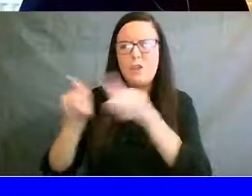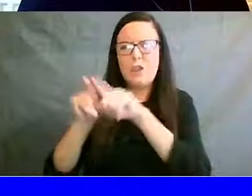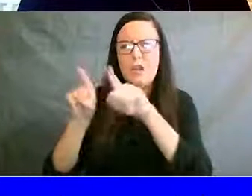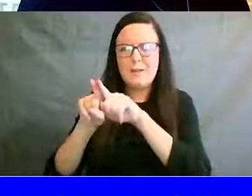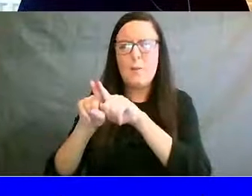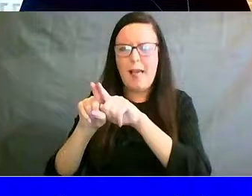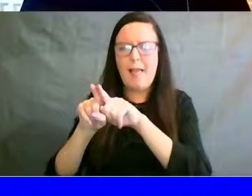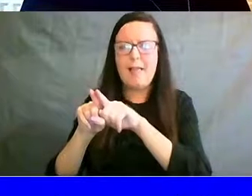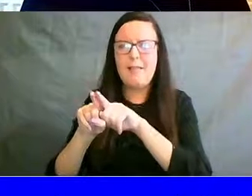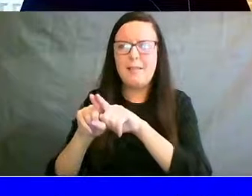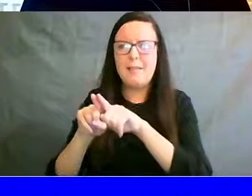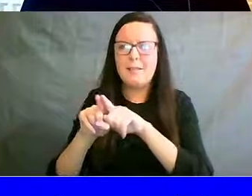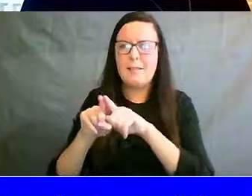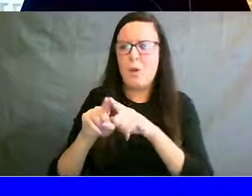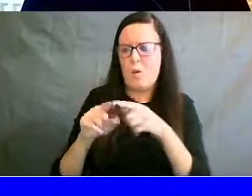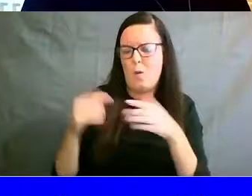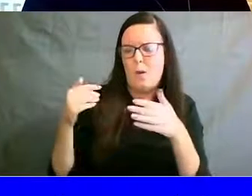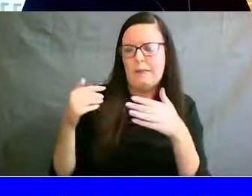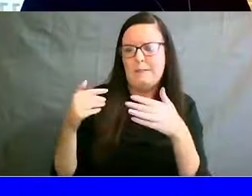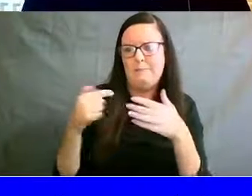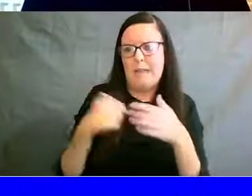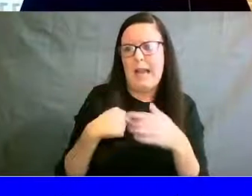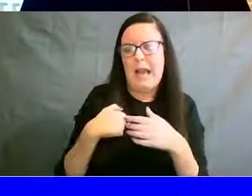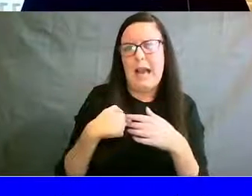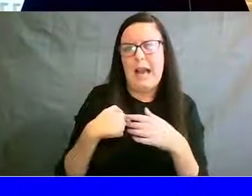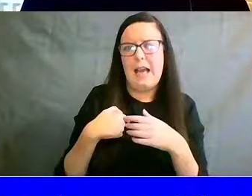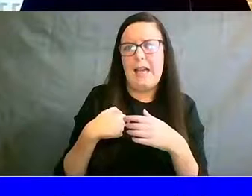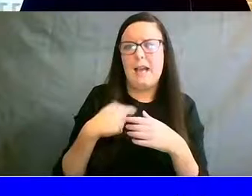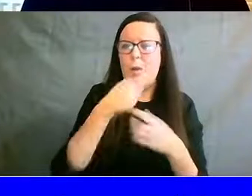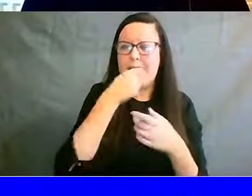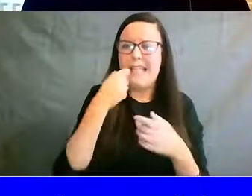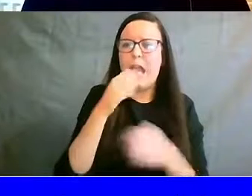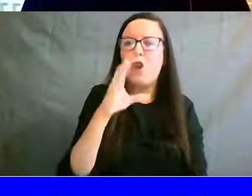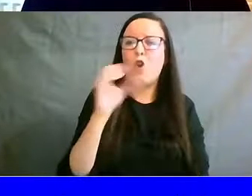continued. So I would say co-production,